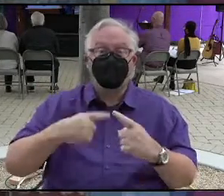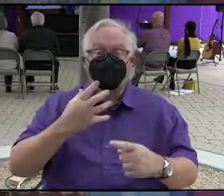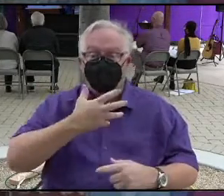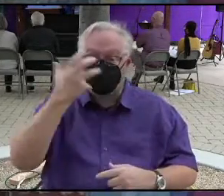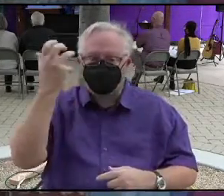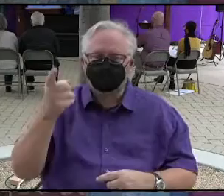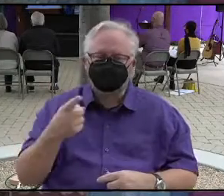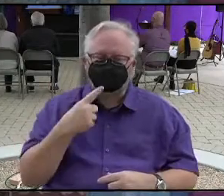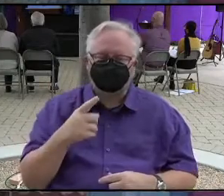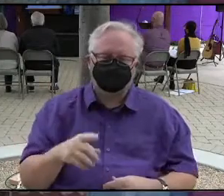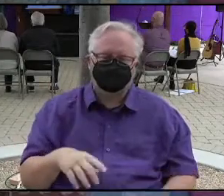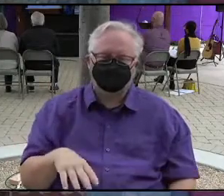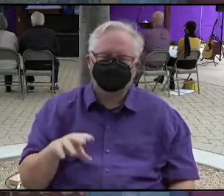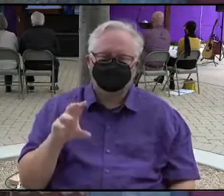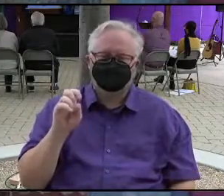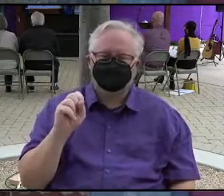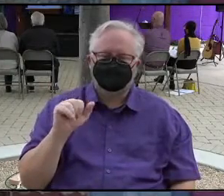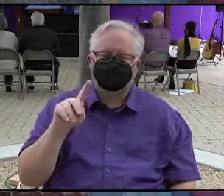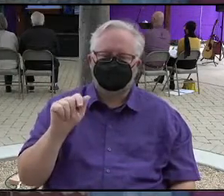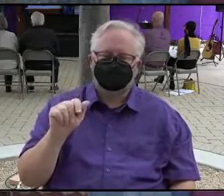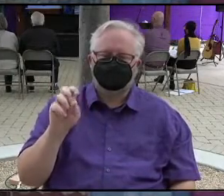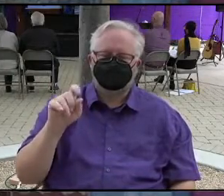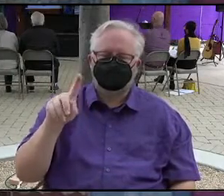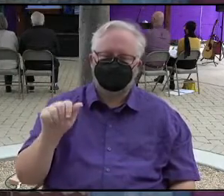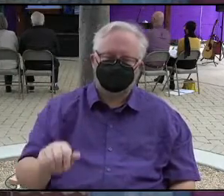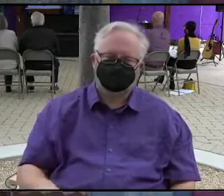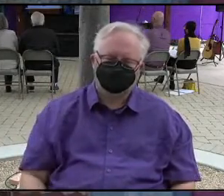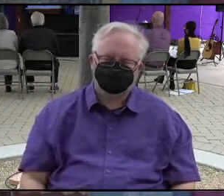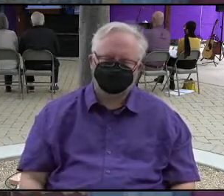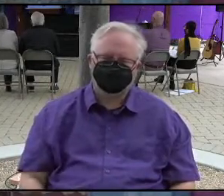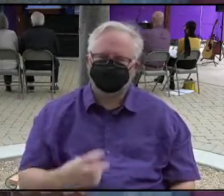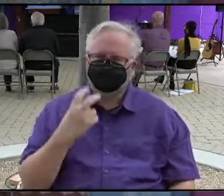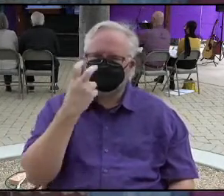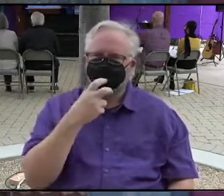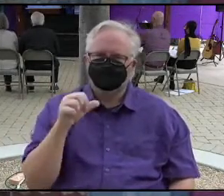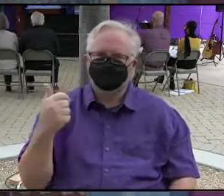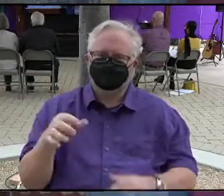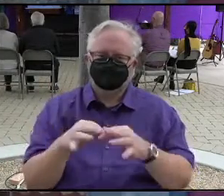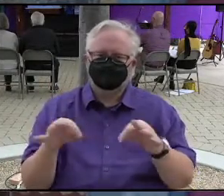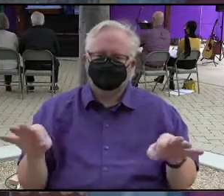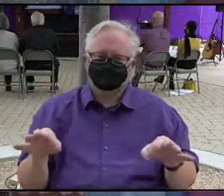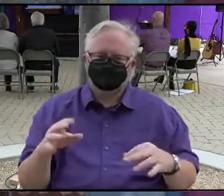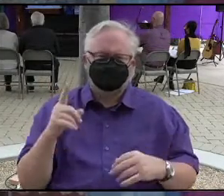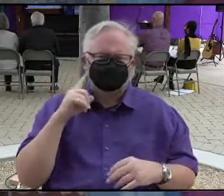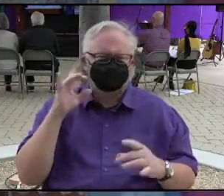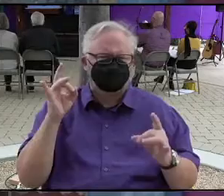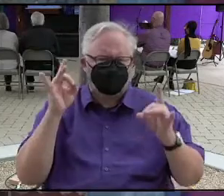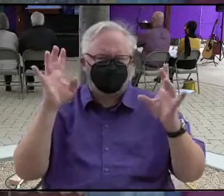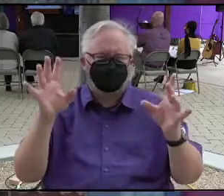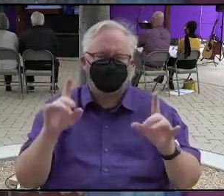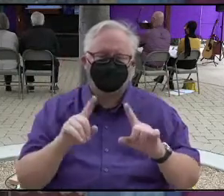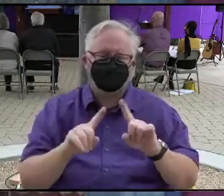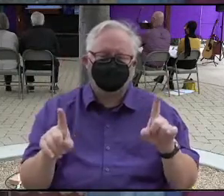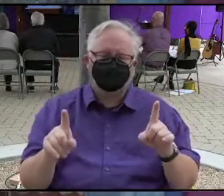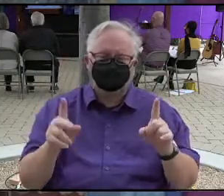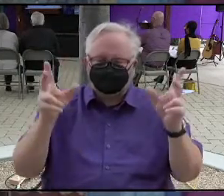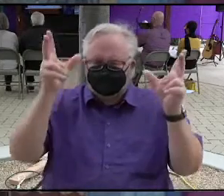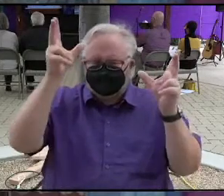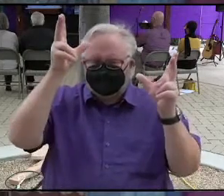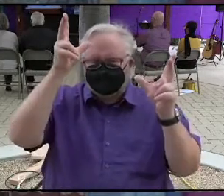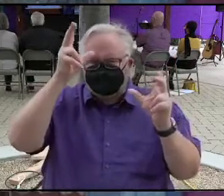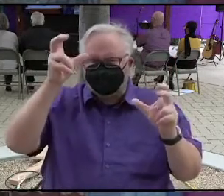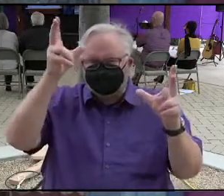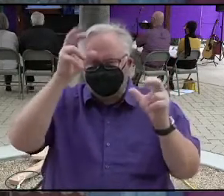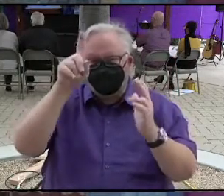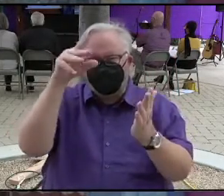mutter, "Satana, Satana, too hot, Satana," which, doesn't that sound terrible? Which is, "Devils, devils,